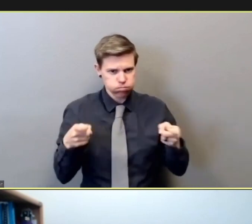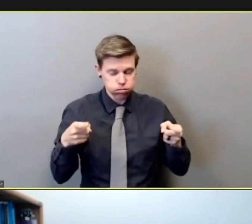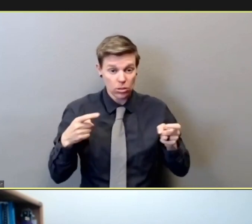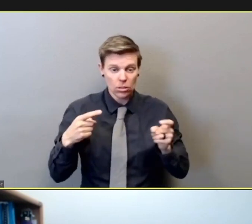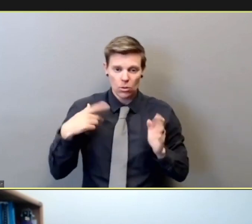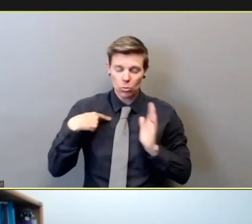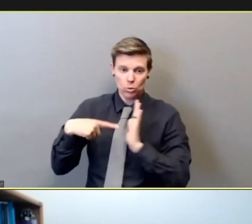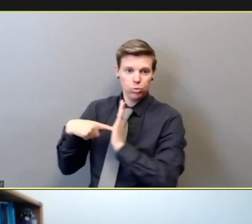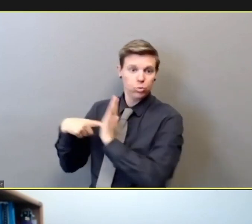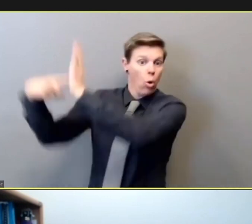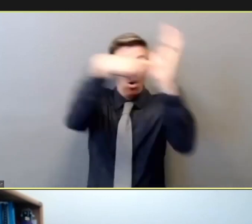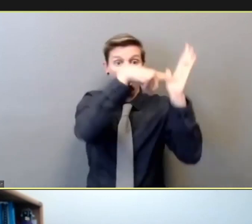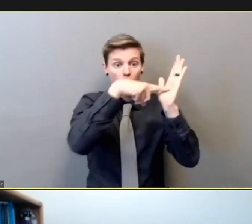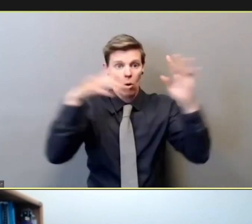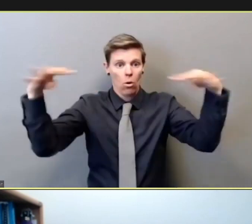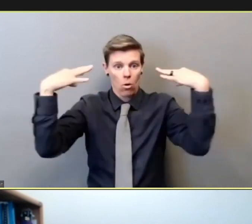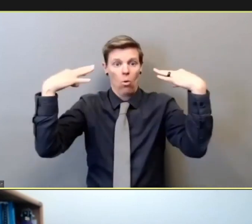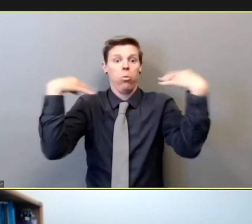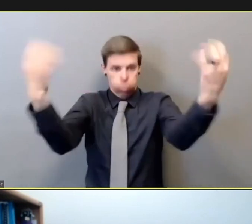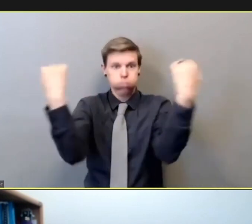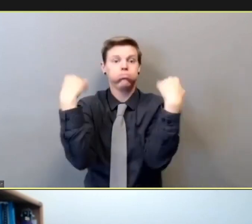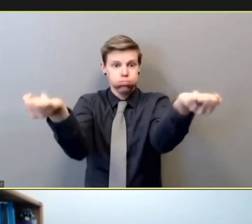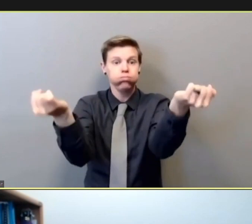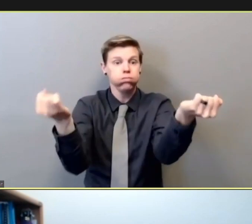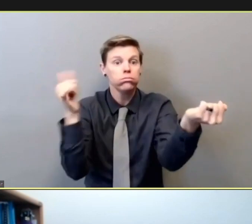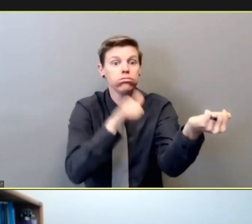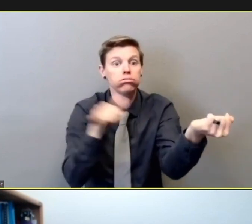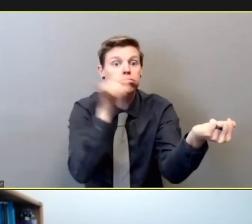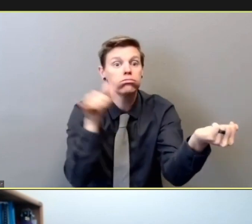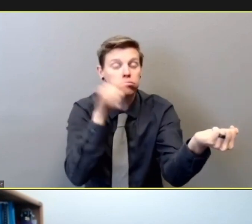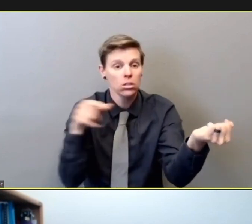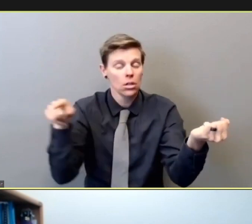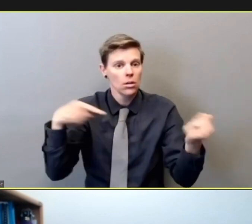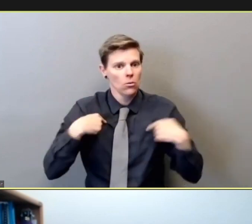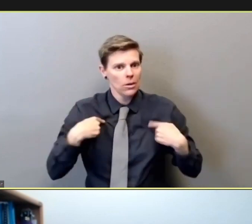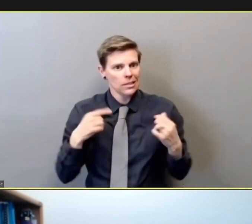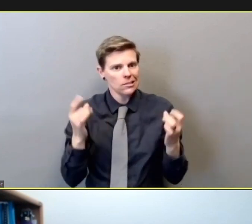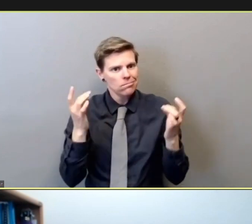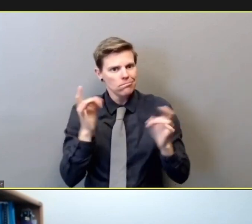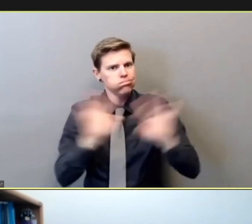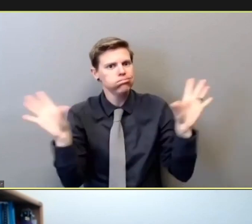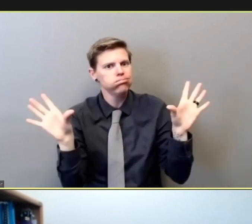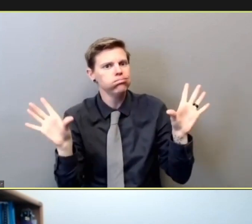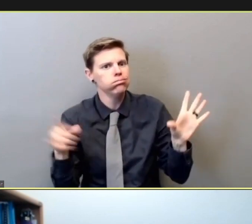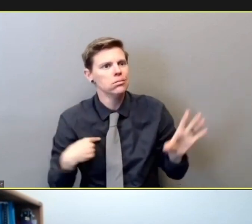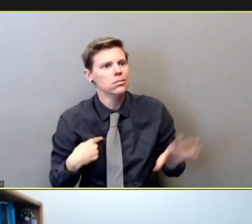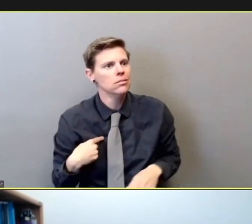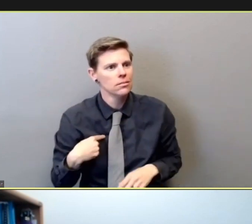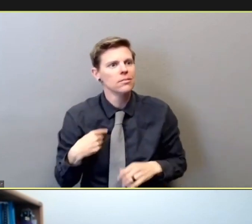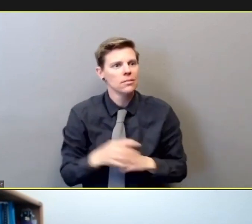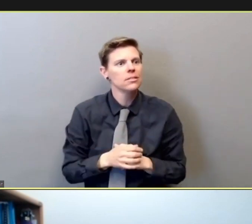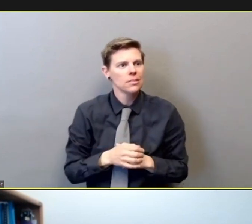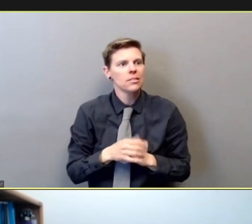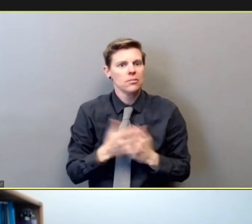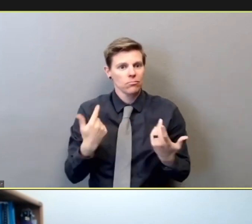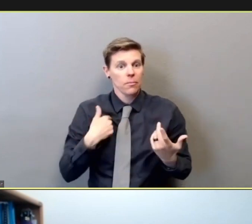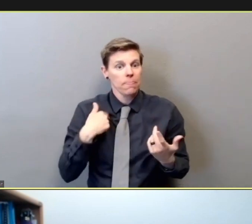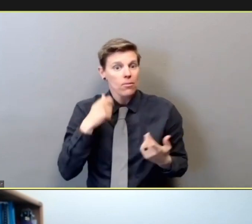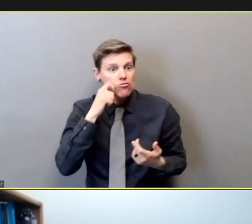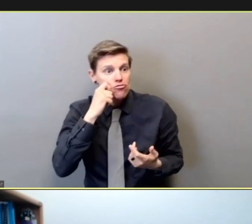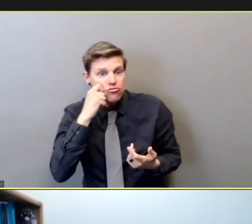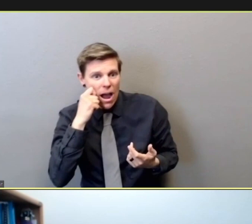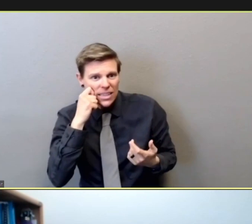structural systemic racism and poor funding for public health, that as we move past this pandemic and